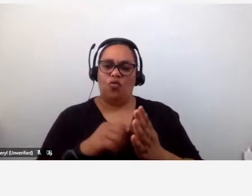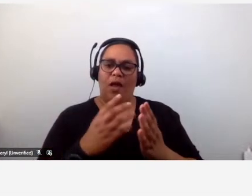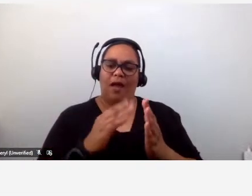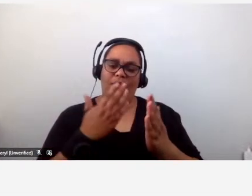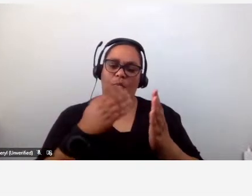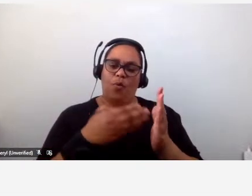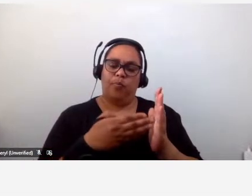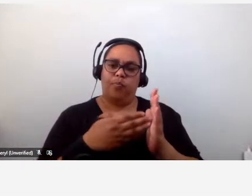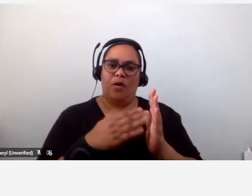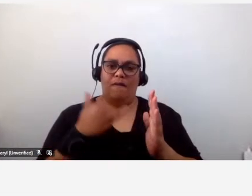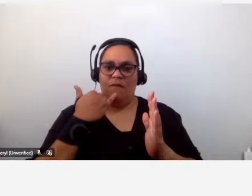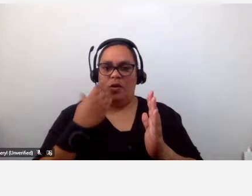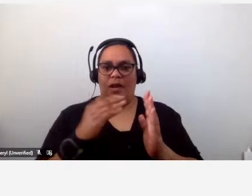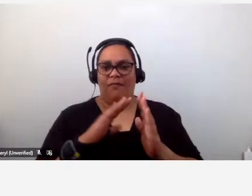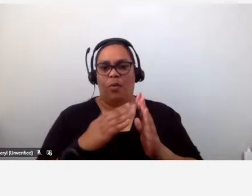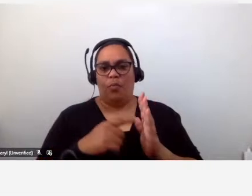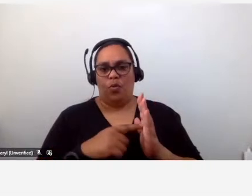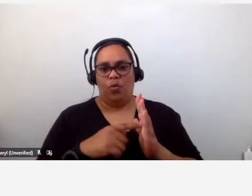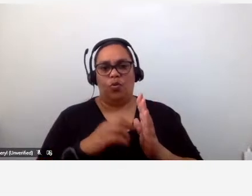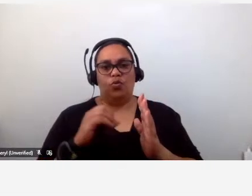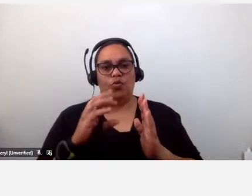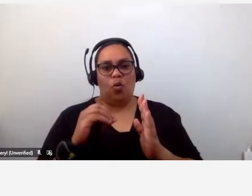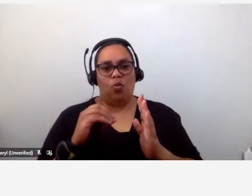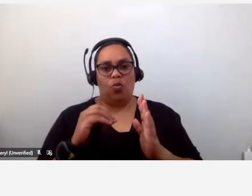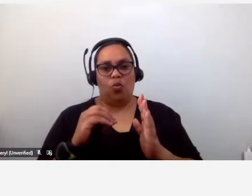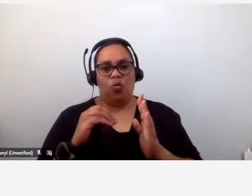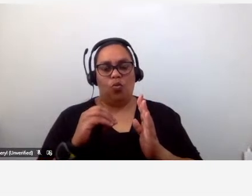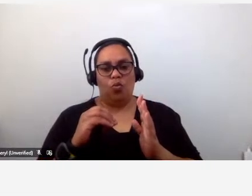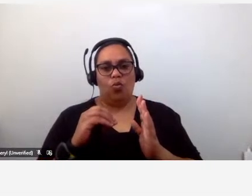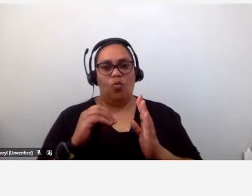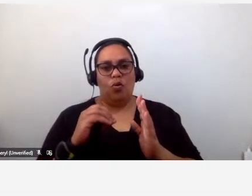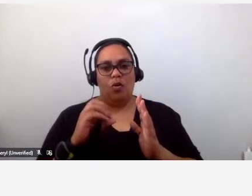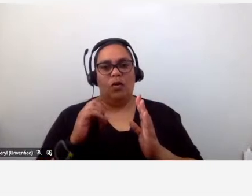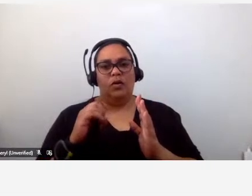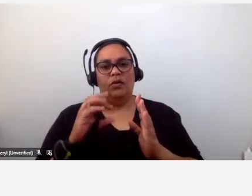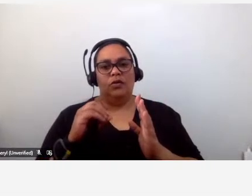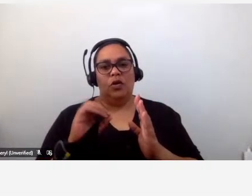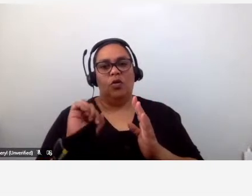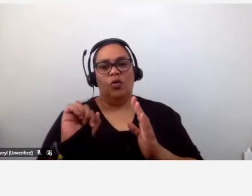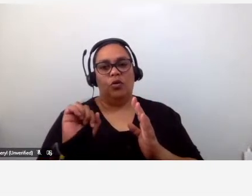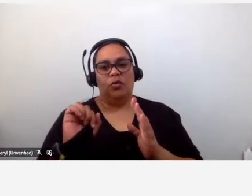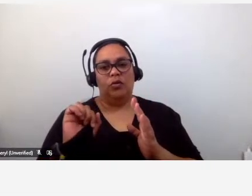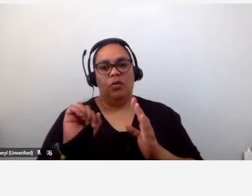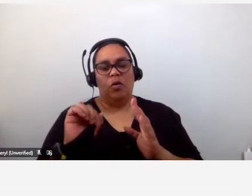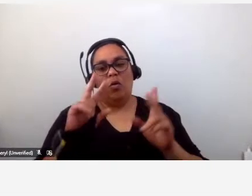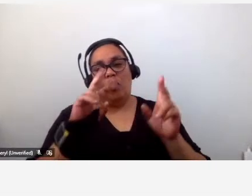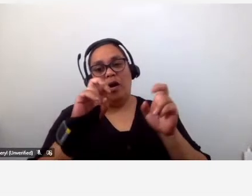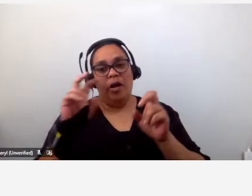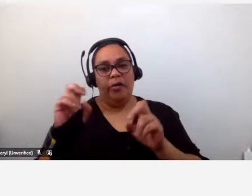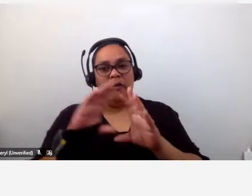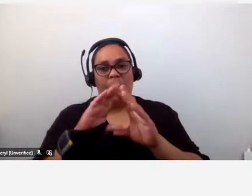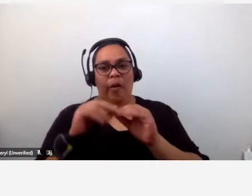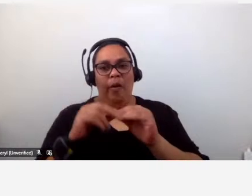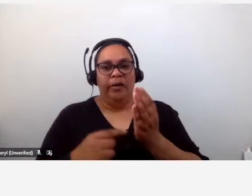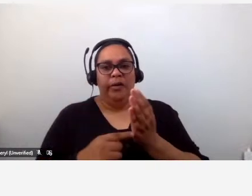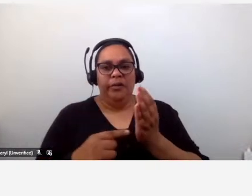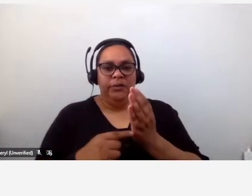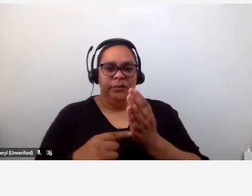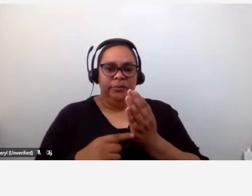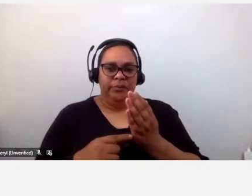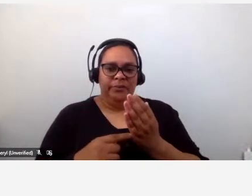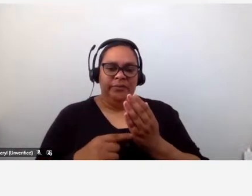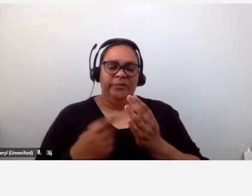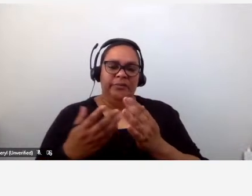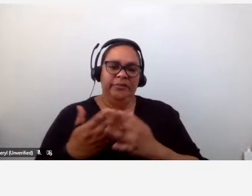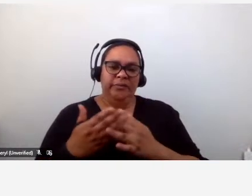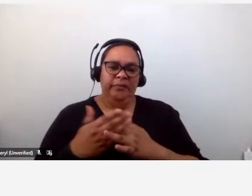phone. So the whole issue of digitalization and